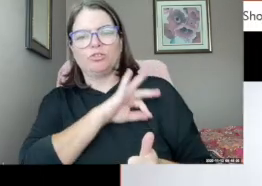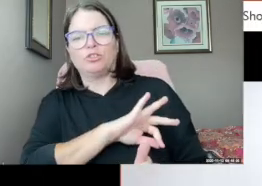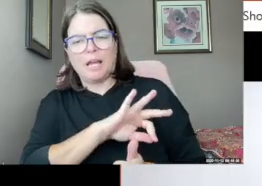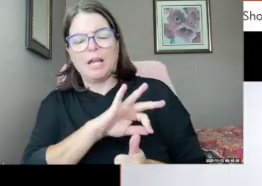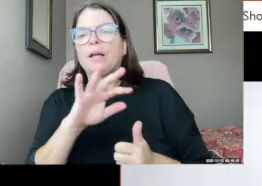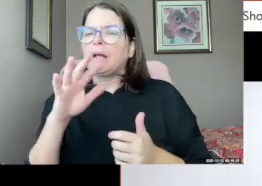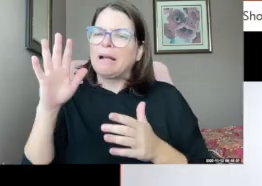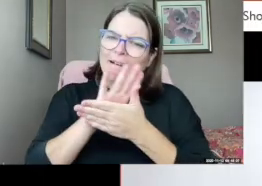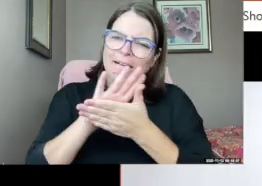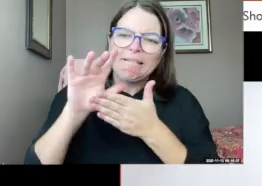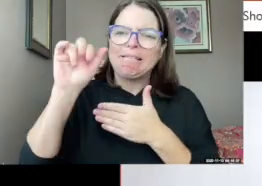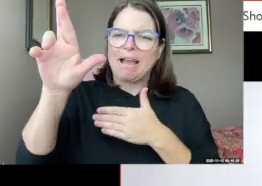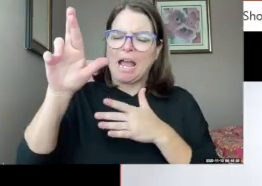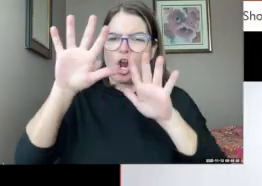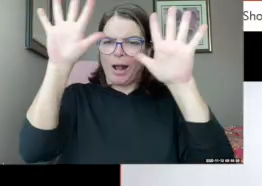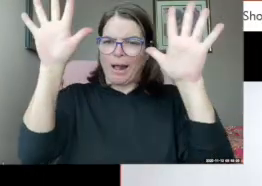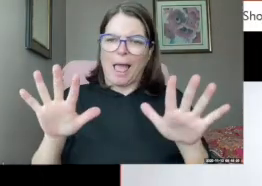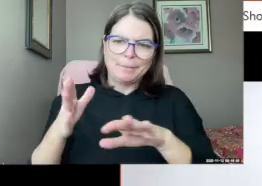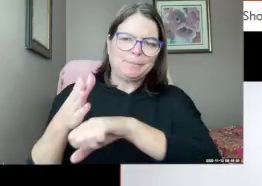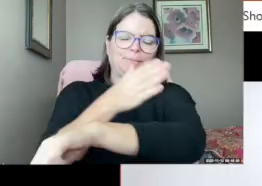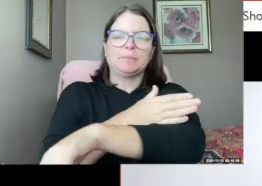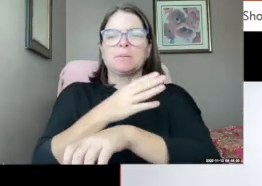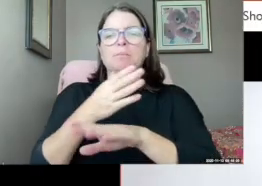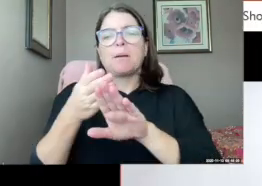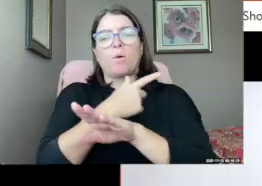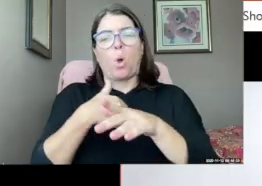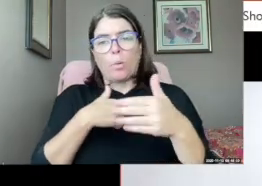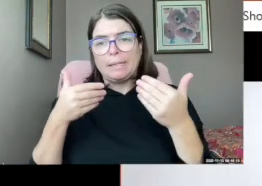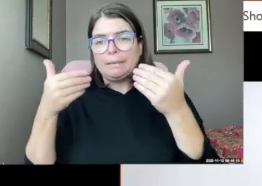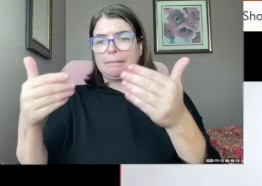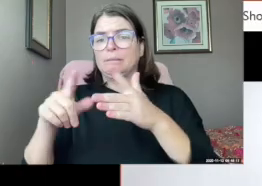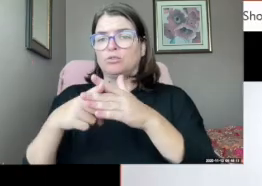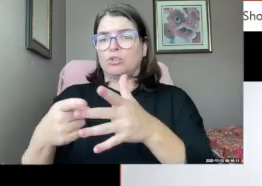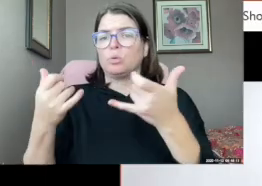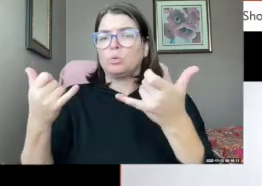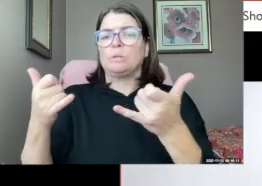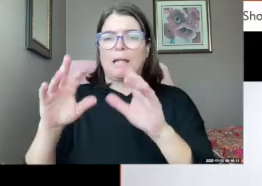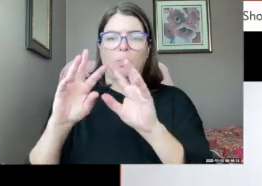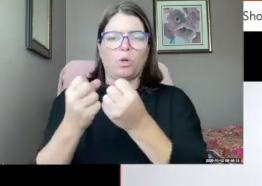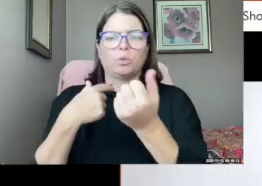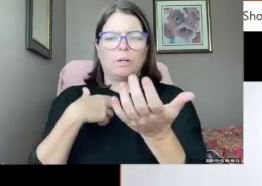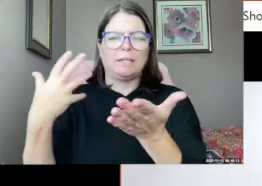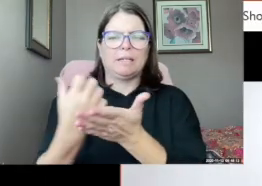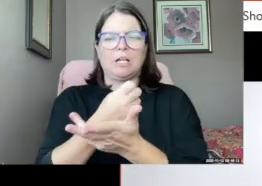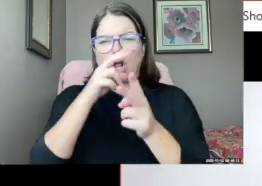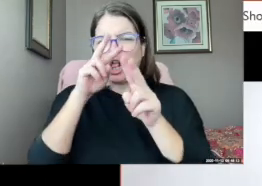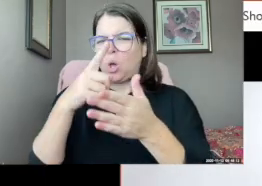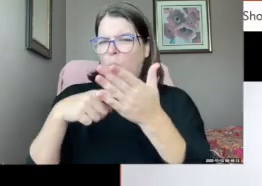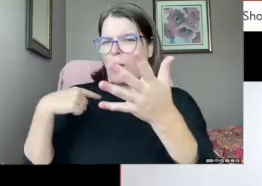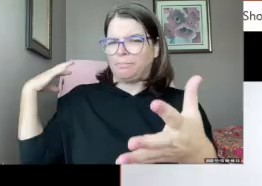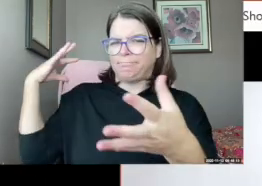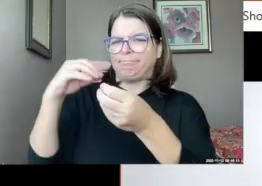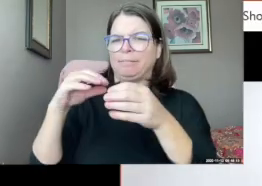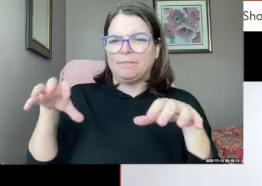clean air and climate action. But before we dive into today's workshop, let's take a moment to look at how far we've